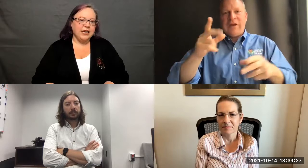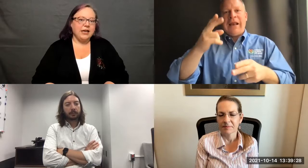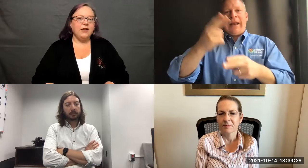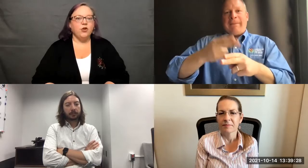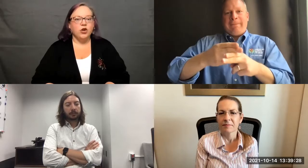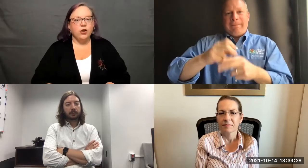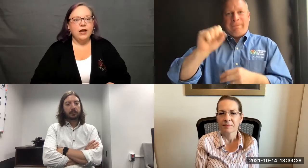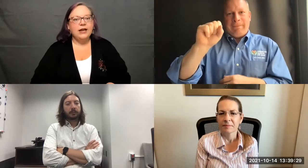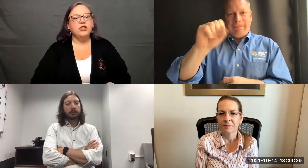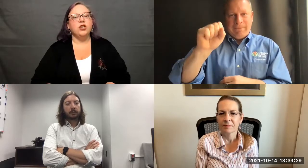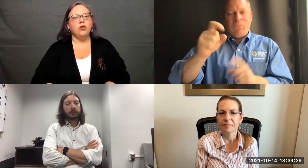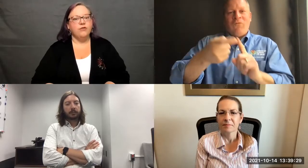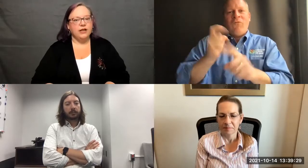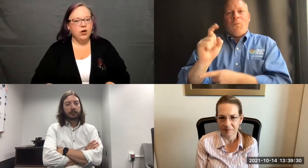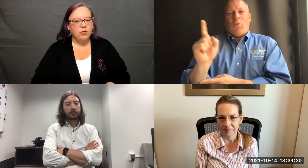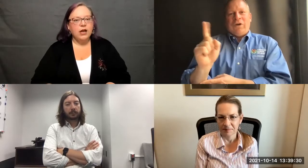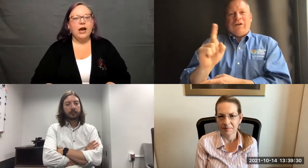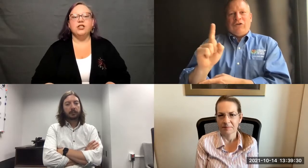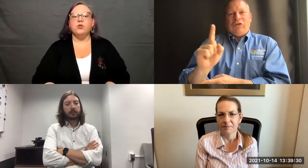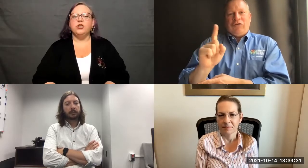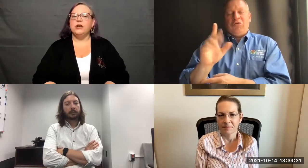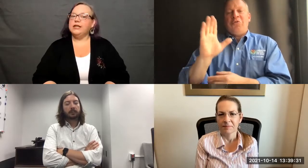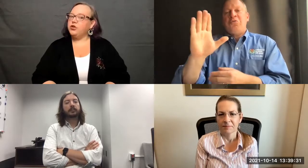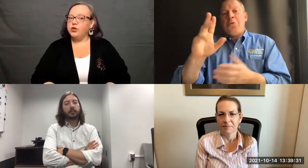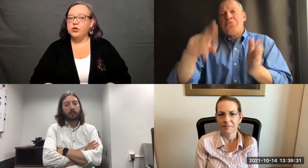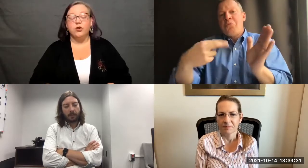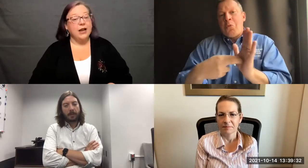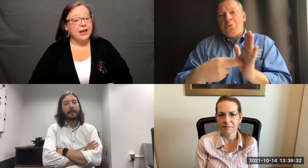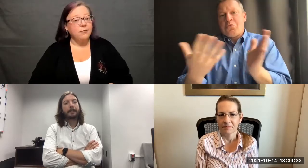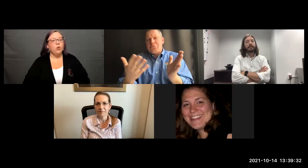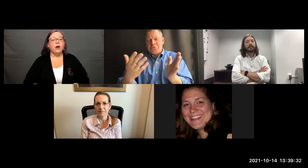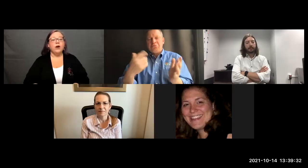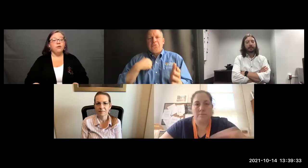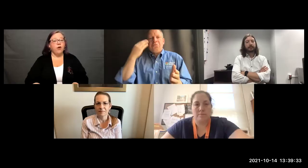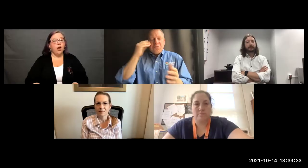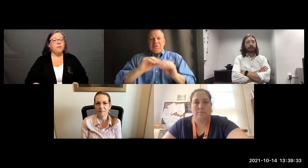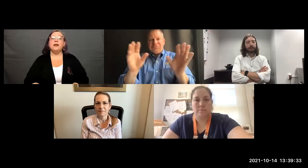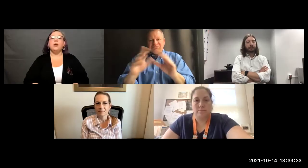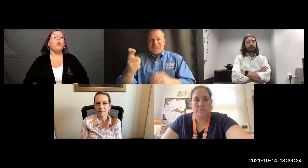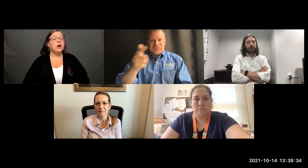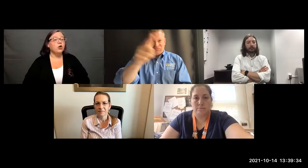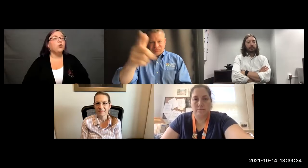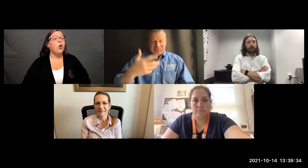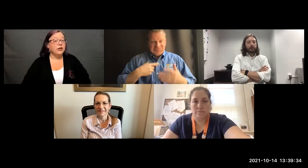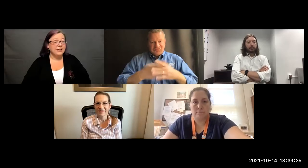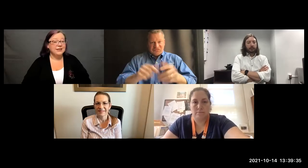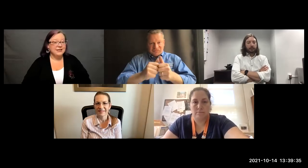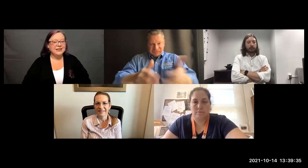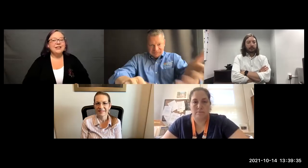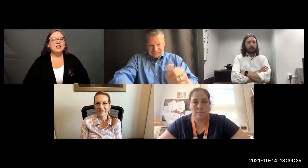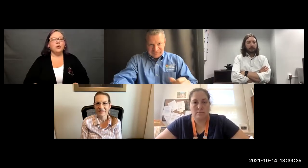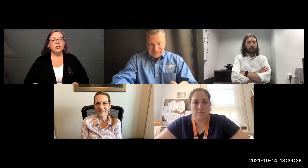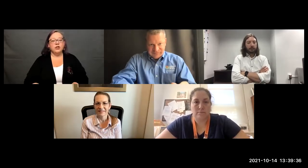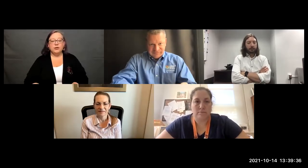here today, if you could go ahead and show your video. I just want you to introduce your name, where you're from, and what your role